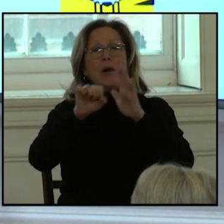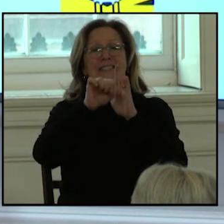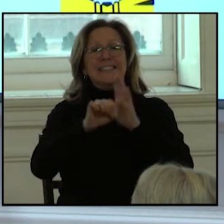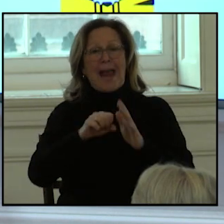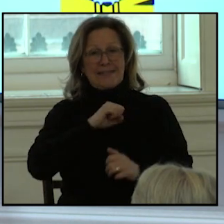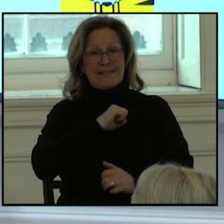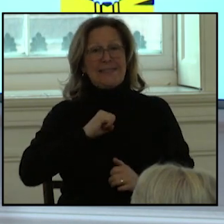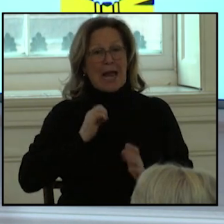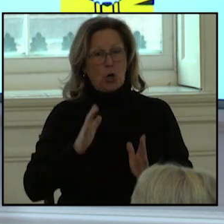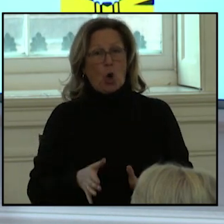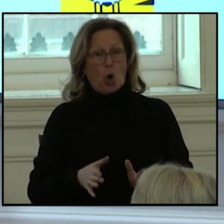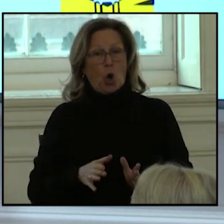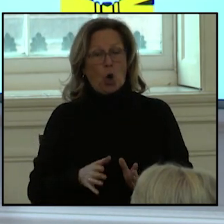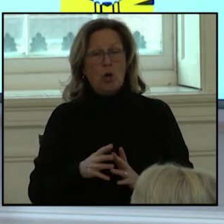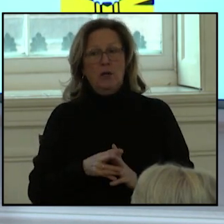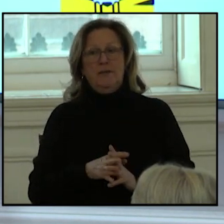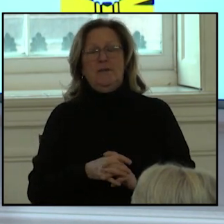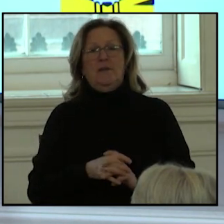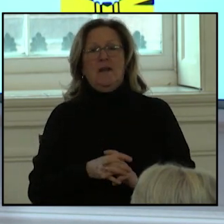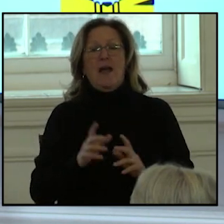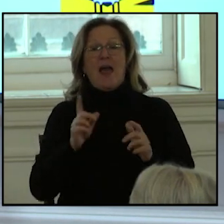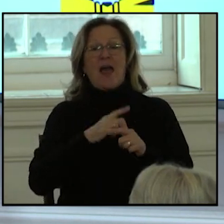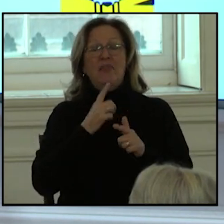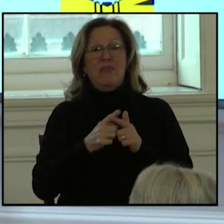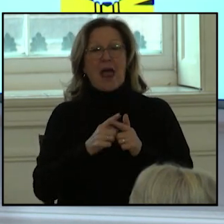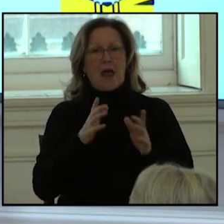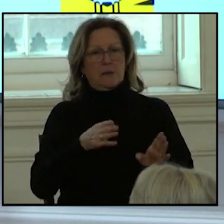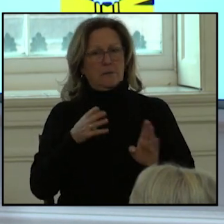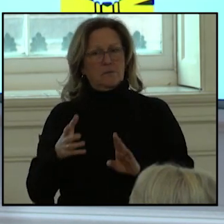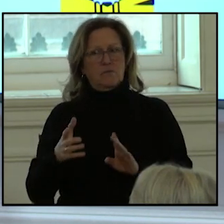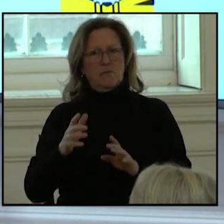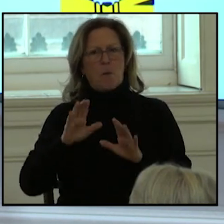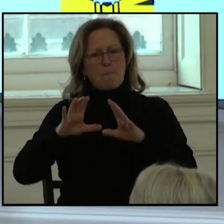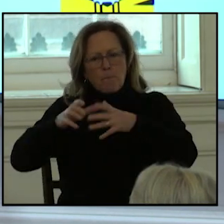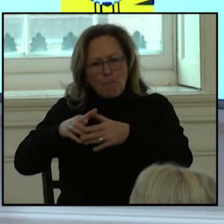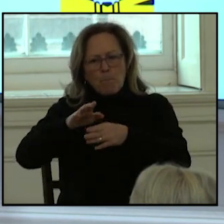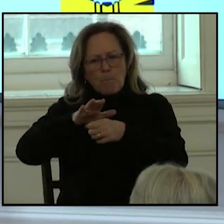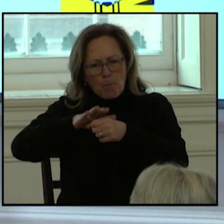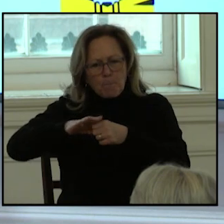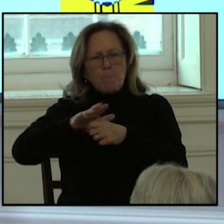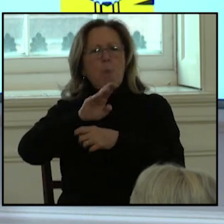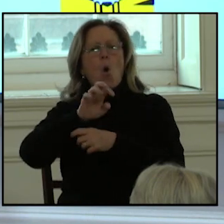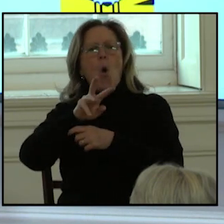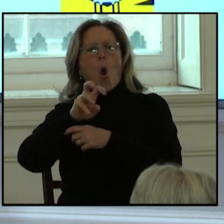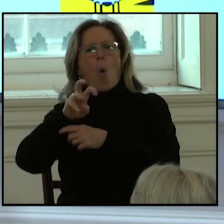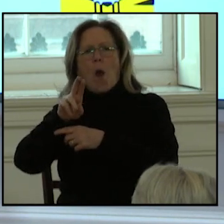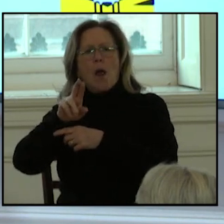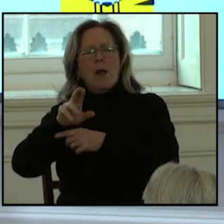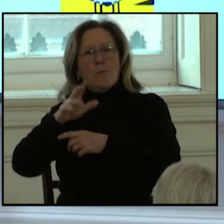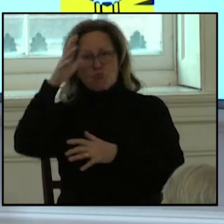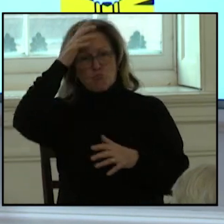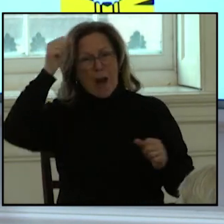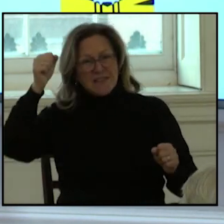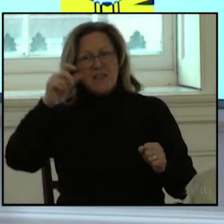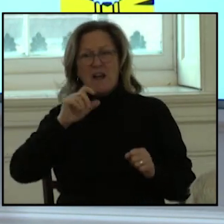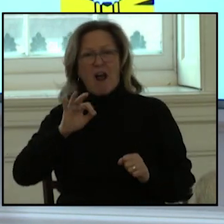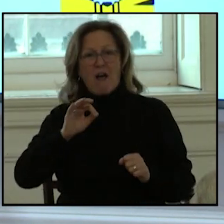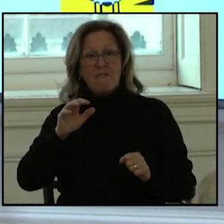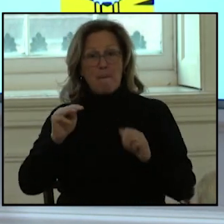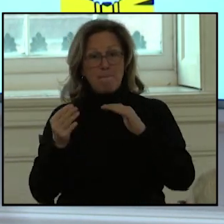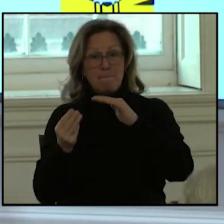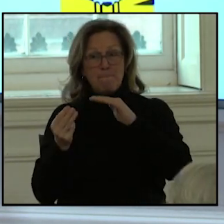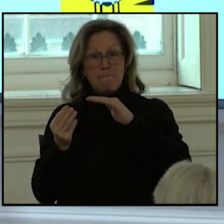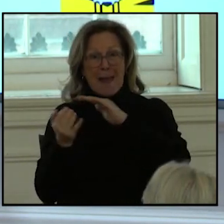Legal Defense Fund. And then the borough president of Manhattan, and then the first black woman